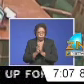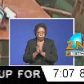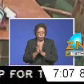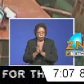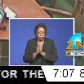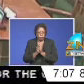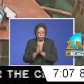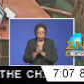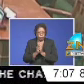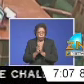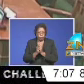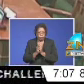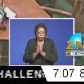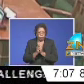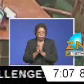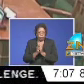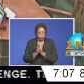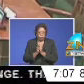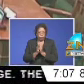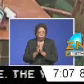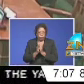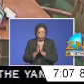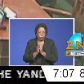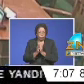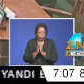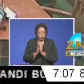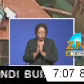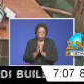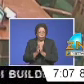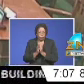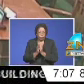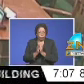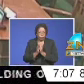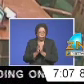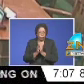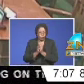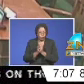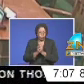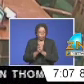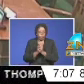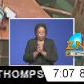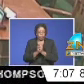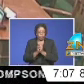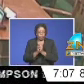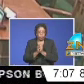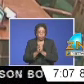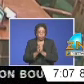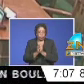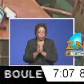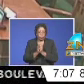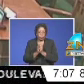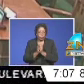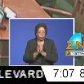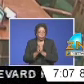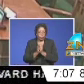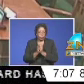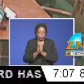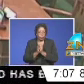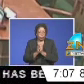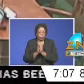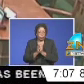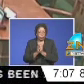House, acting and the Speaker this morning, all issues relating